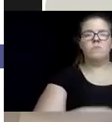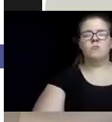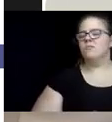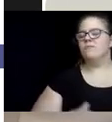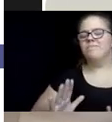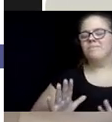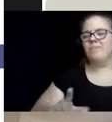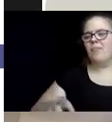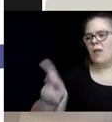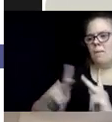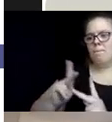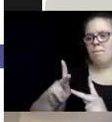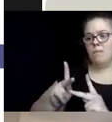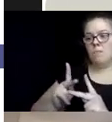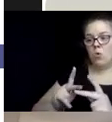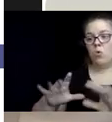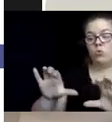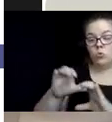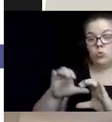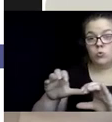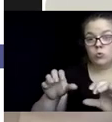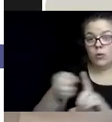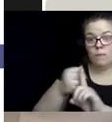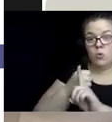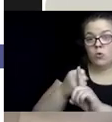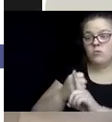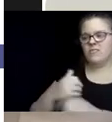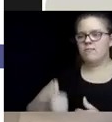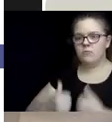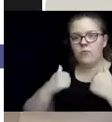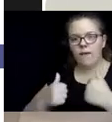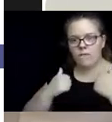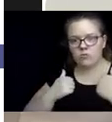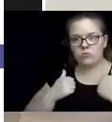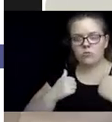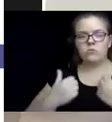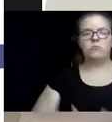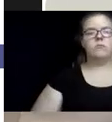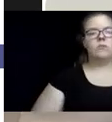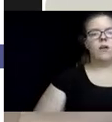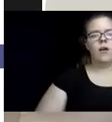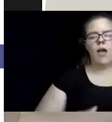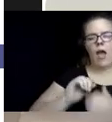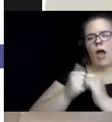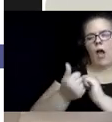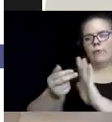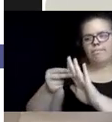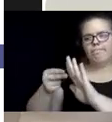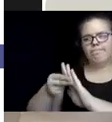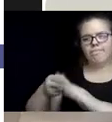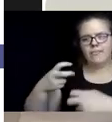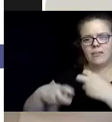commit abuse and survivors. The framing of the issue is really critical. Next